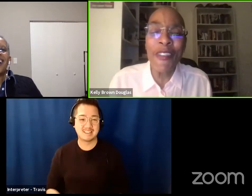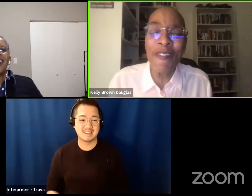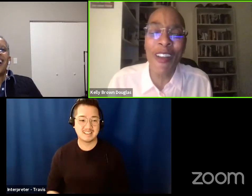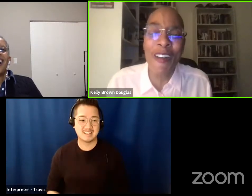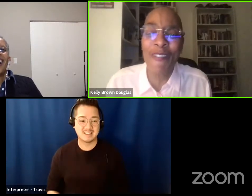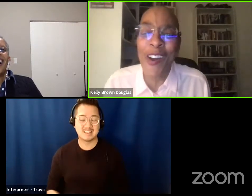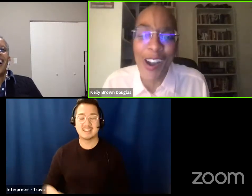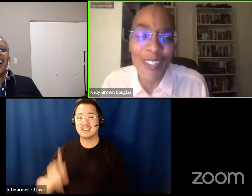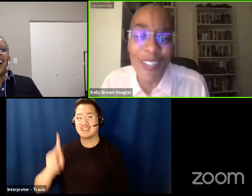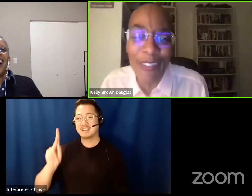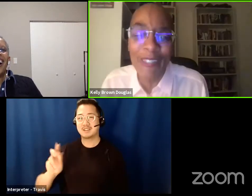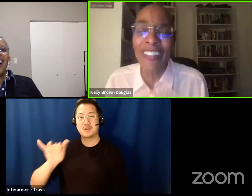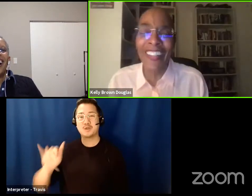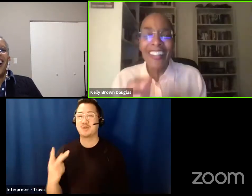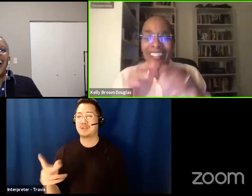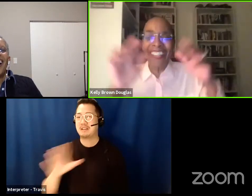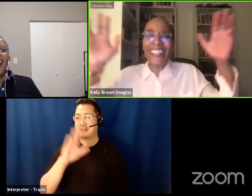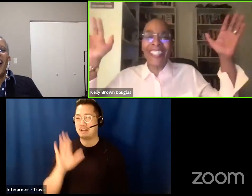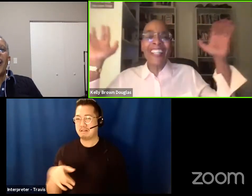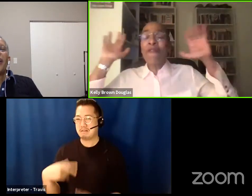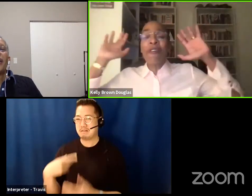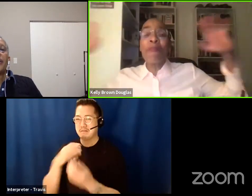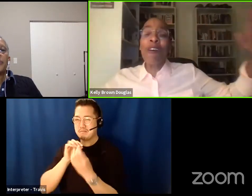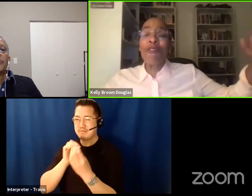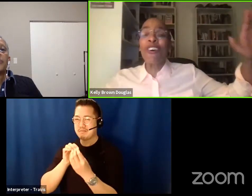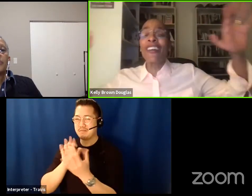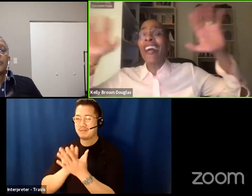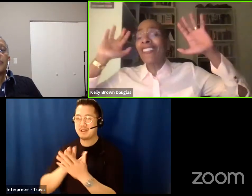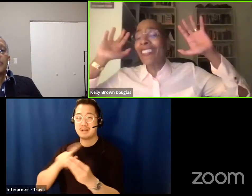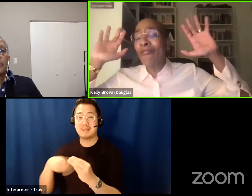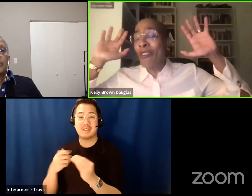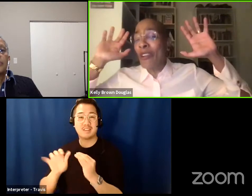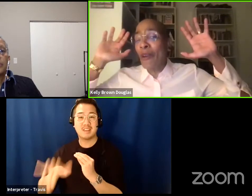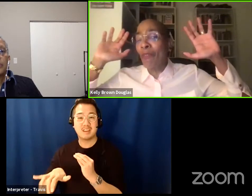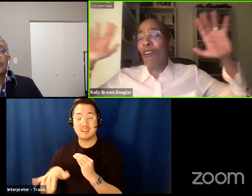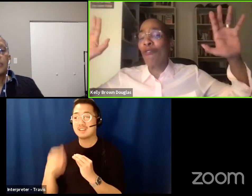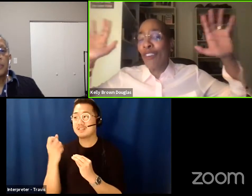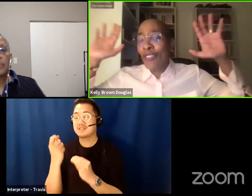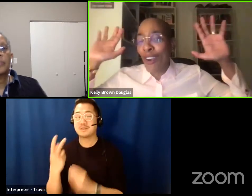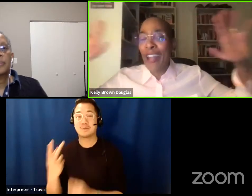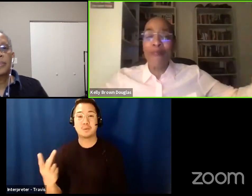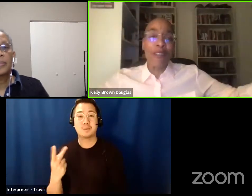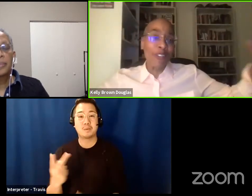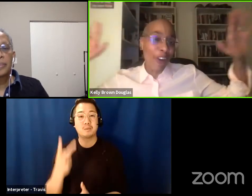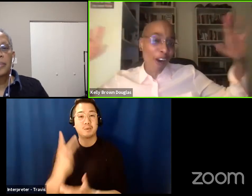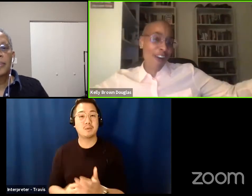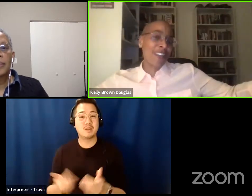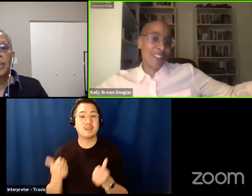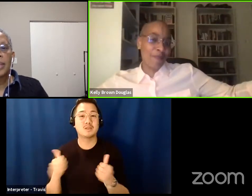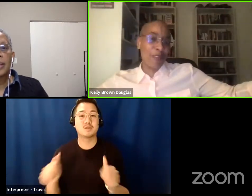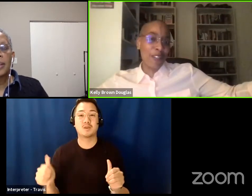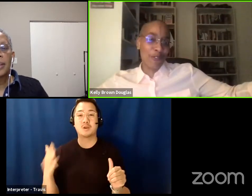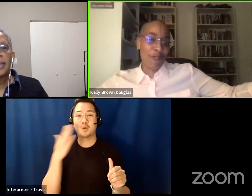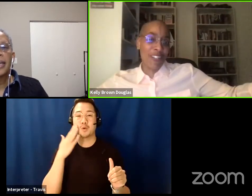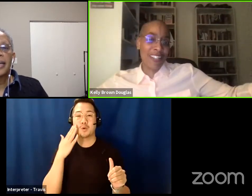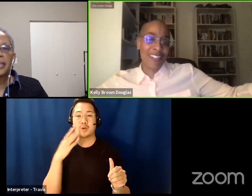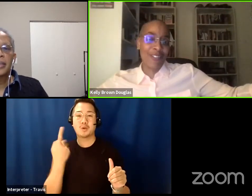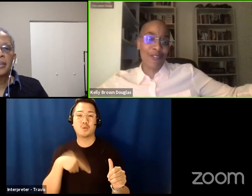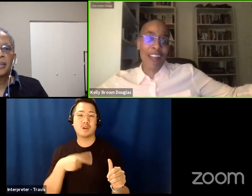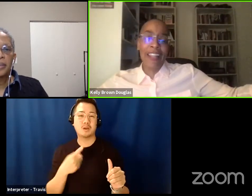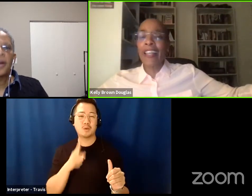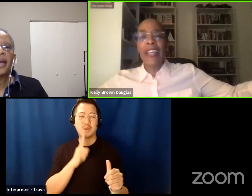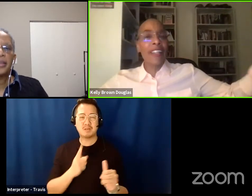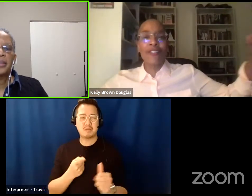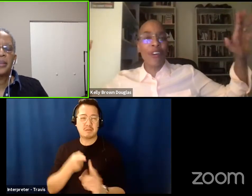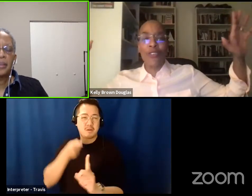we will never have an argument about that. Cause see, we are both trying to be on the arc that bends toward